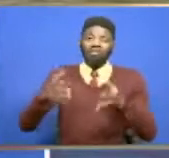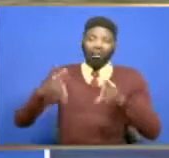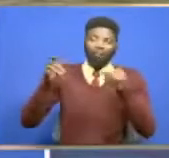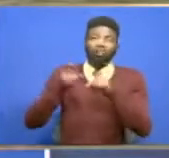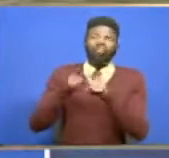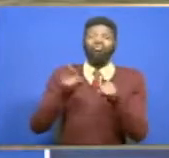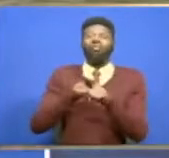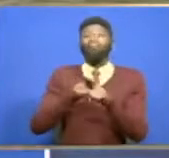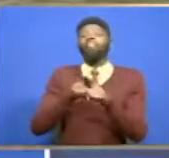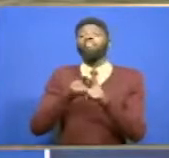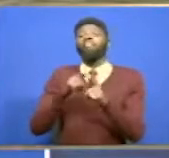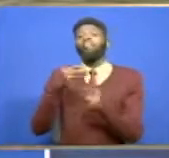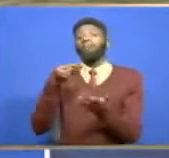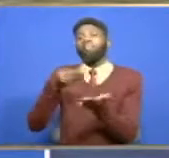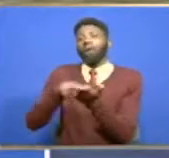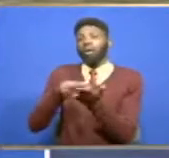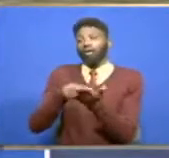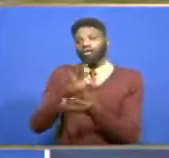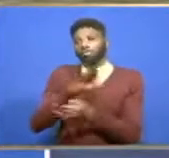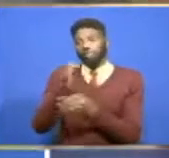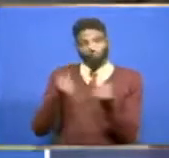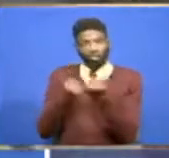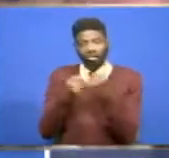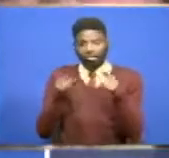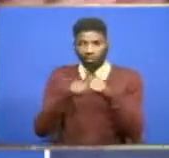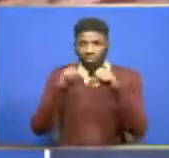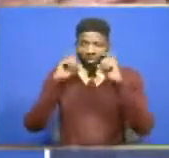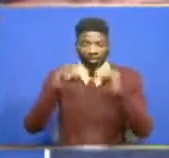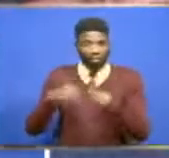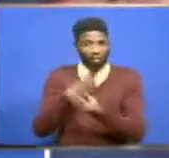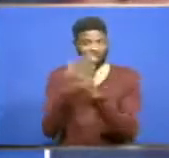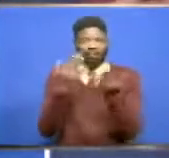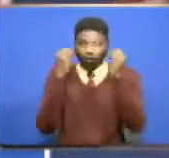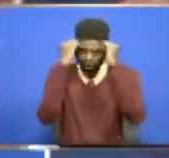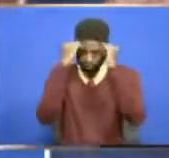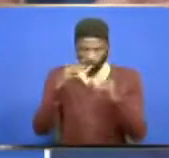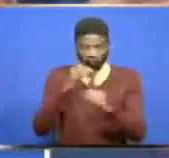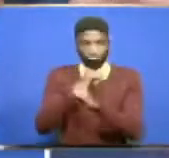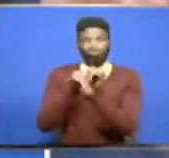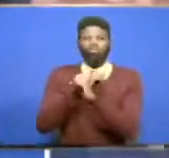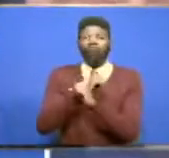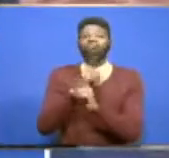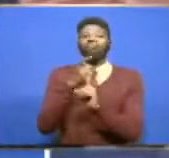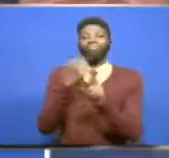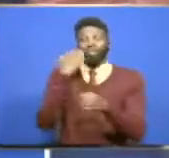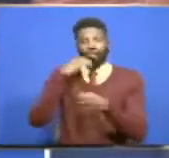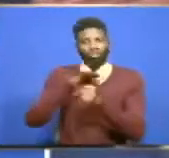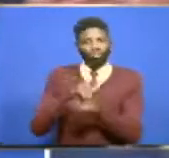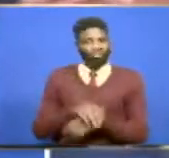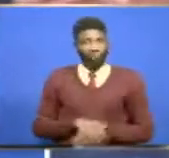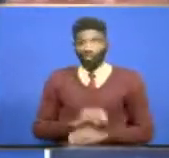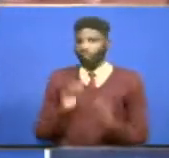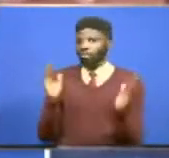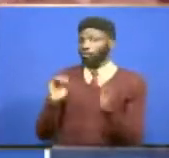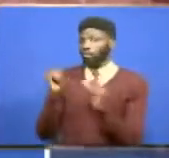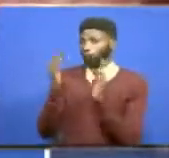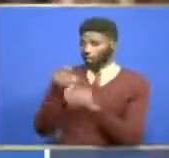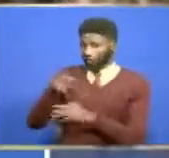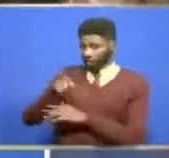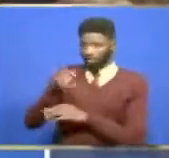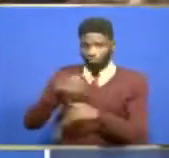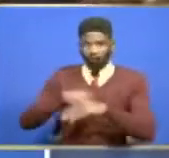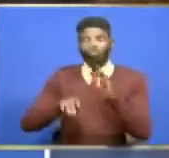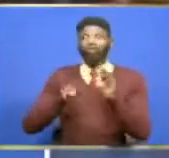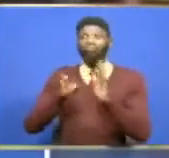watoto wetu wasipate ugonjwa ya COVID. She urged Kenyans to observe the COVID-19 measures in a bid to reduce its spread. Caroline